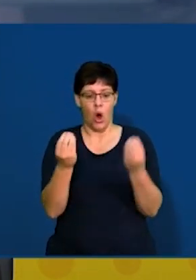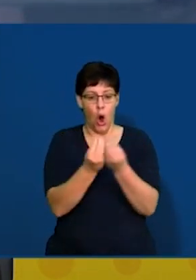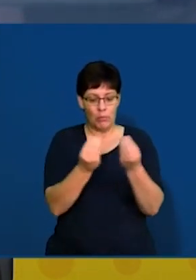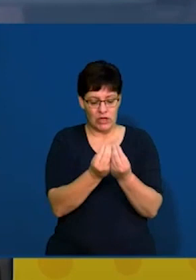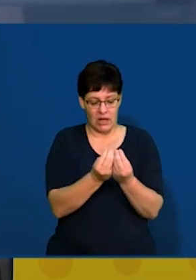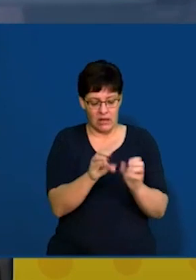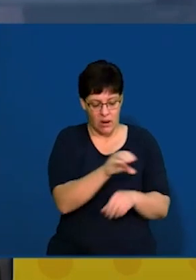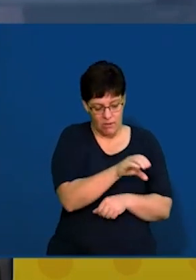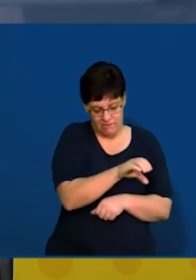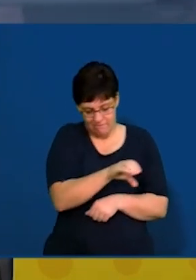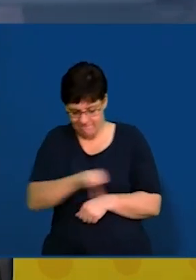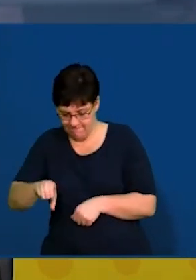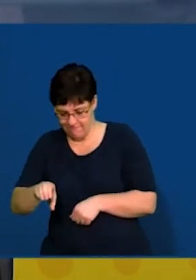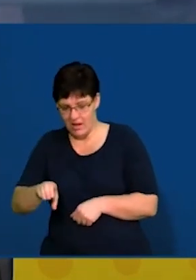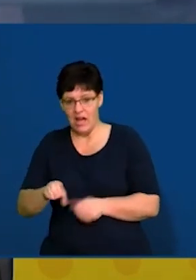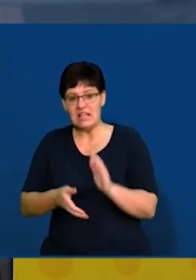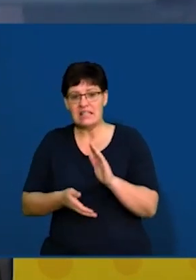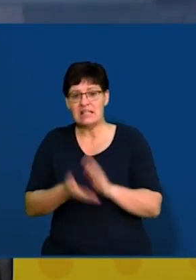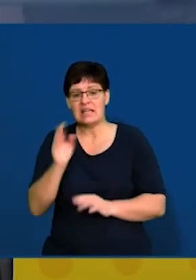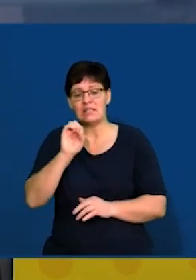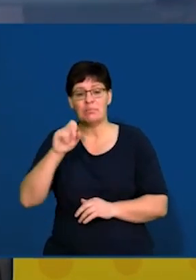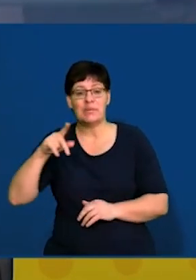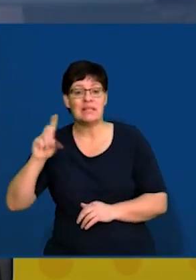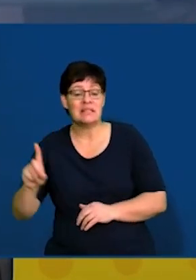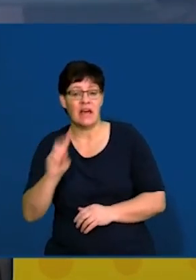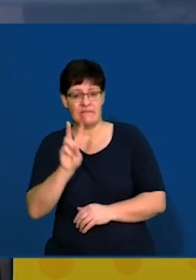speed v, So the idea is